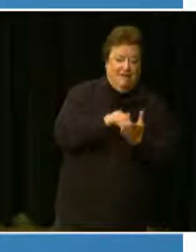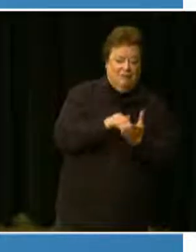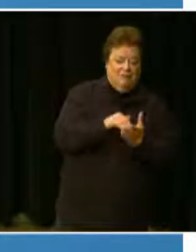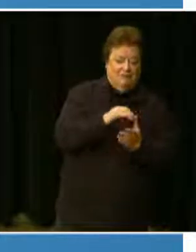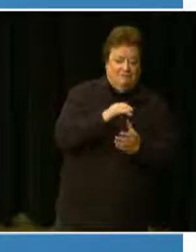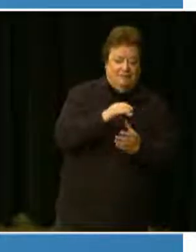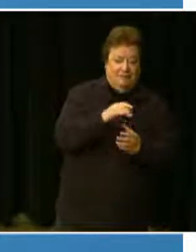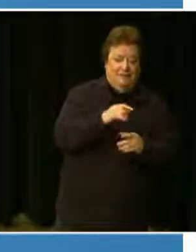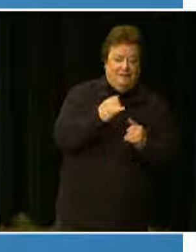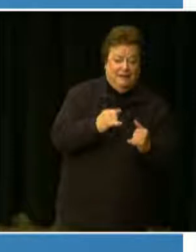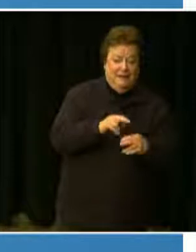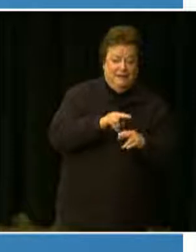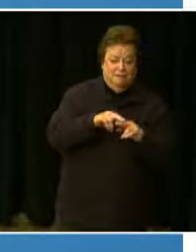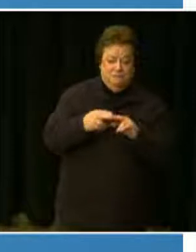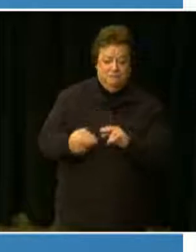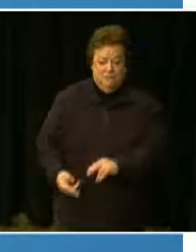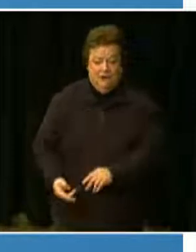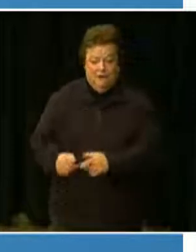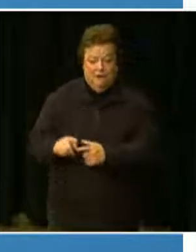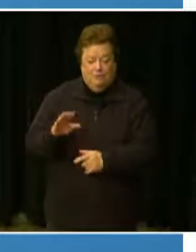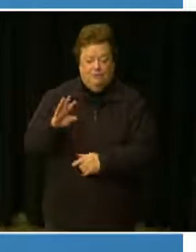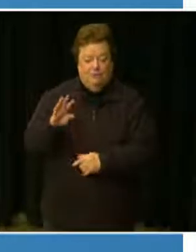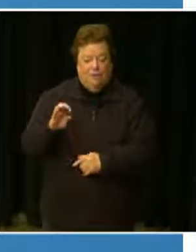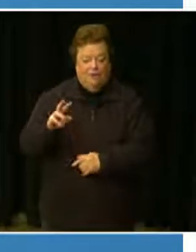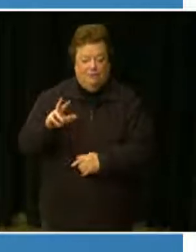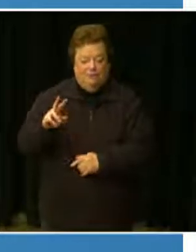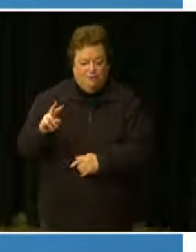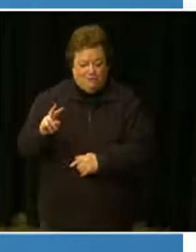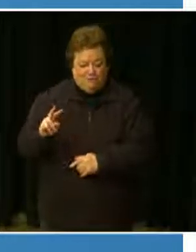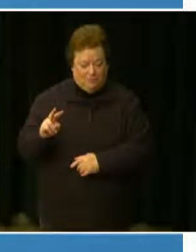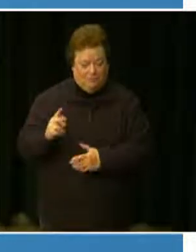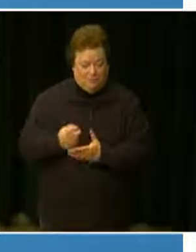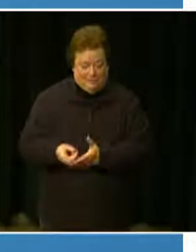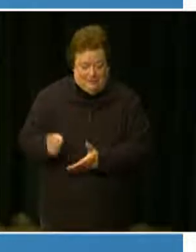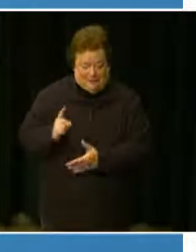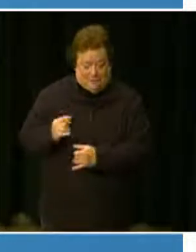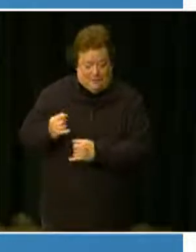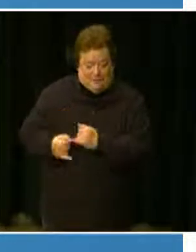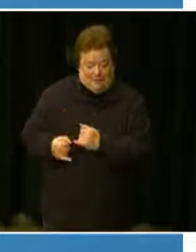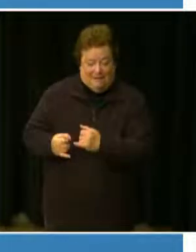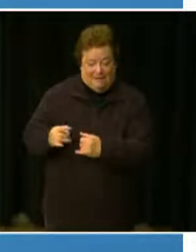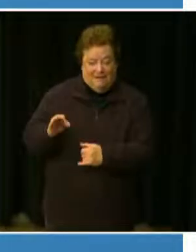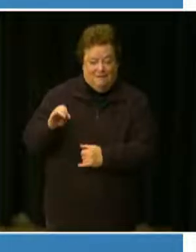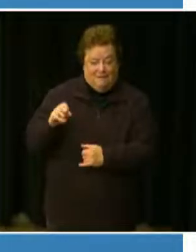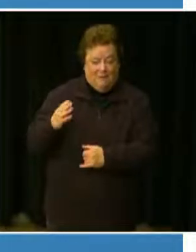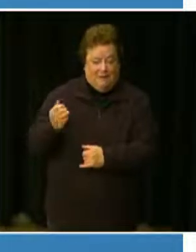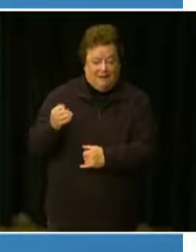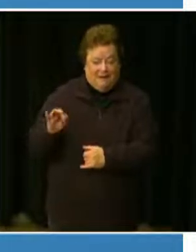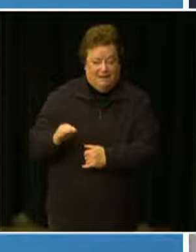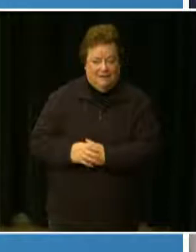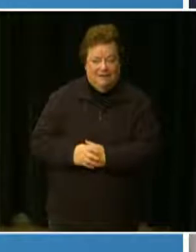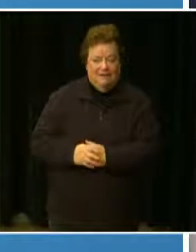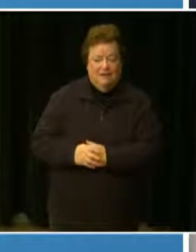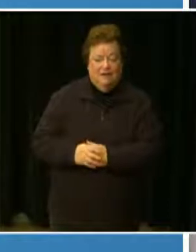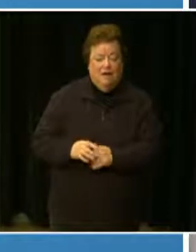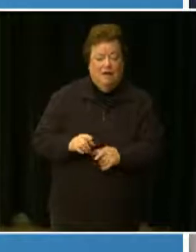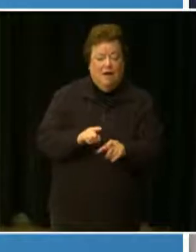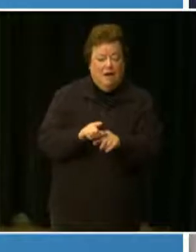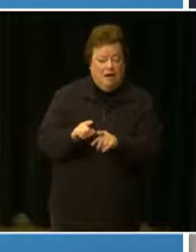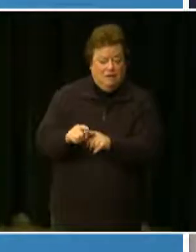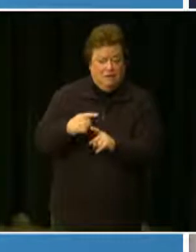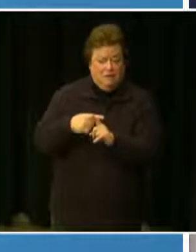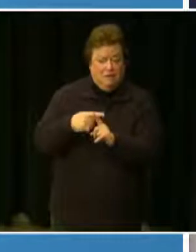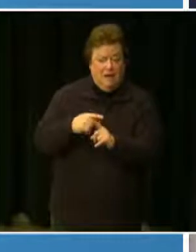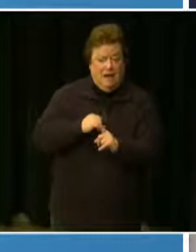down to 432 last week, ending on Saturday, February 19. Also encouraging is that